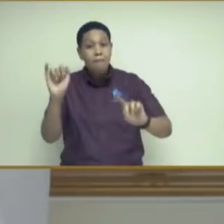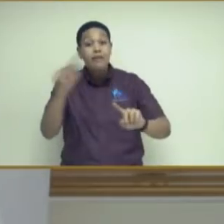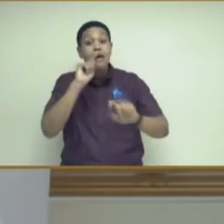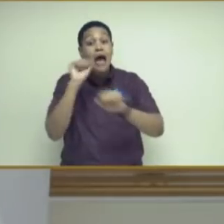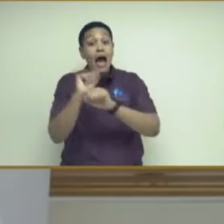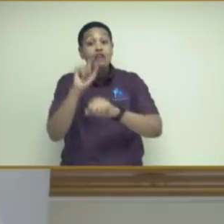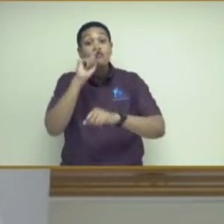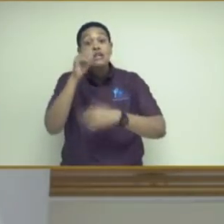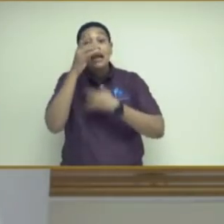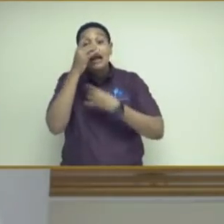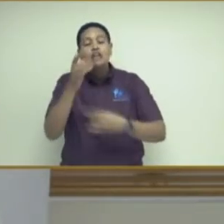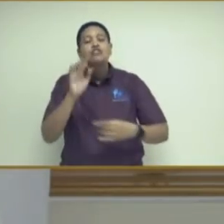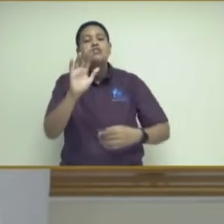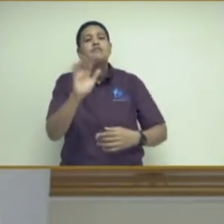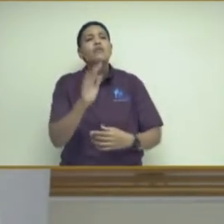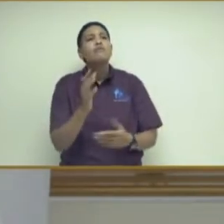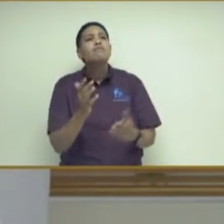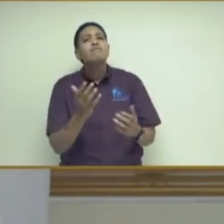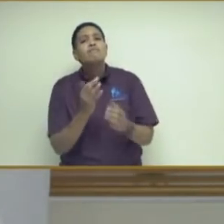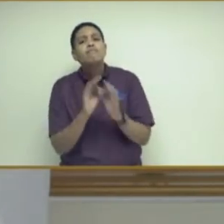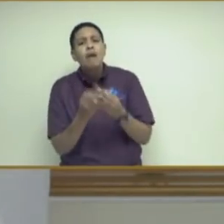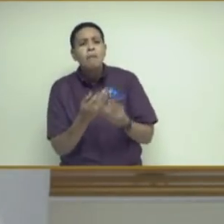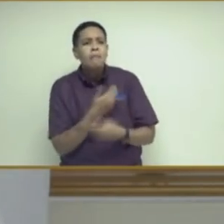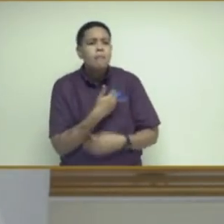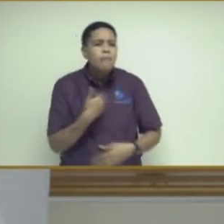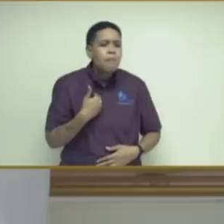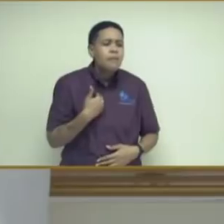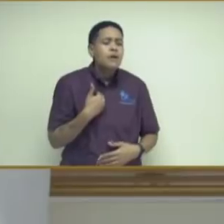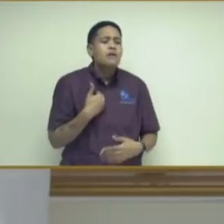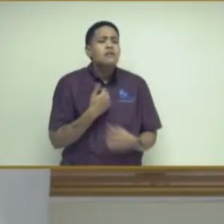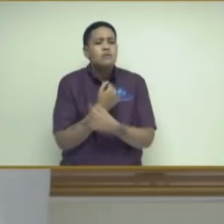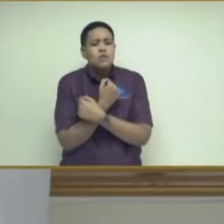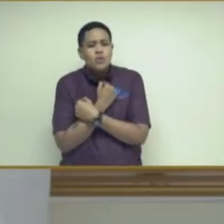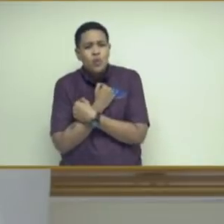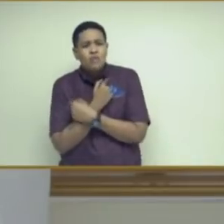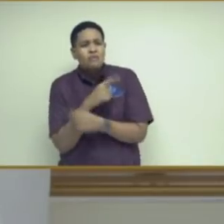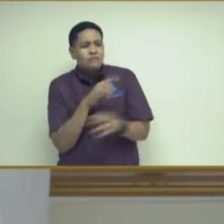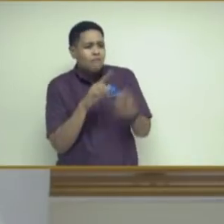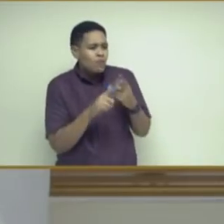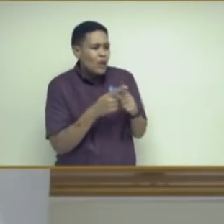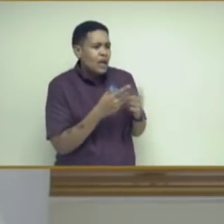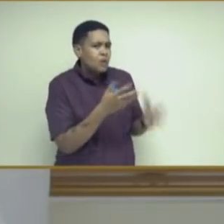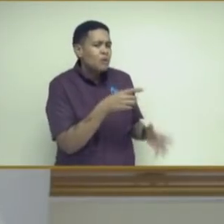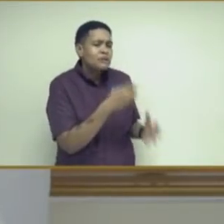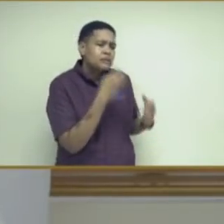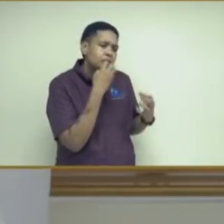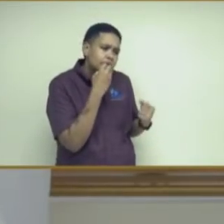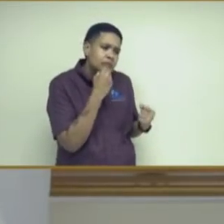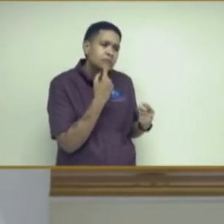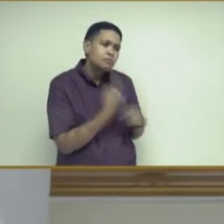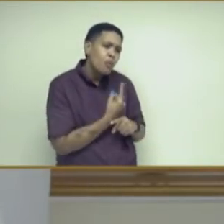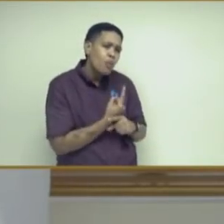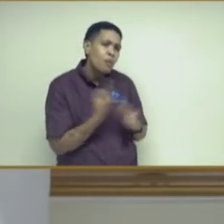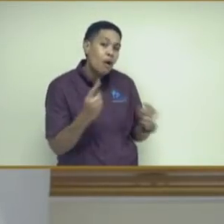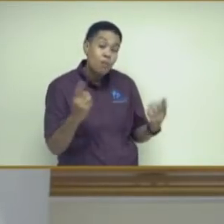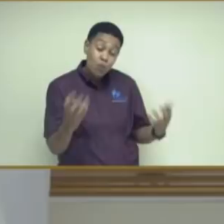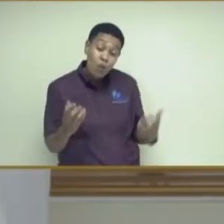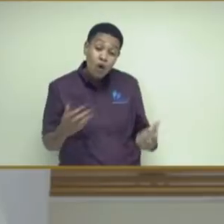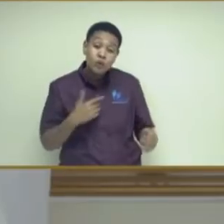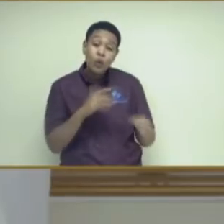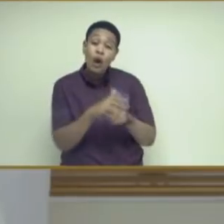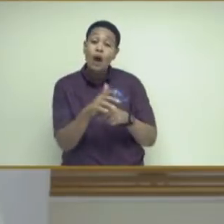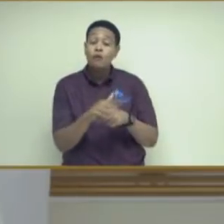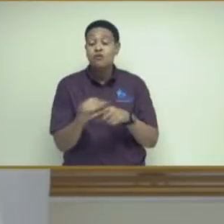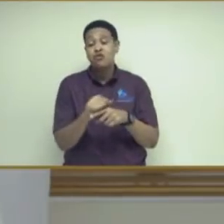in the interest of your loved ones and your family members. So we've had issues with inadequacy in the training of personnel